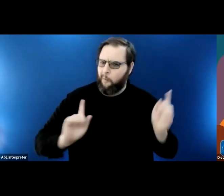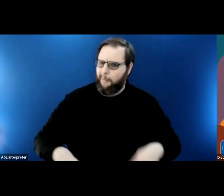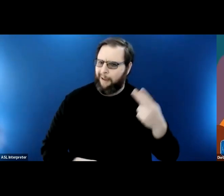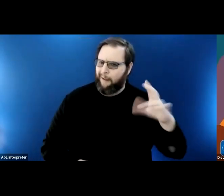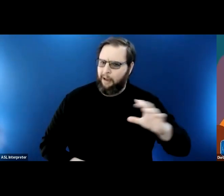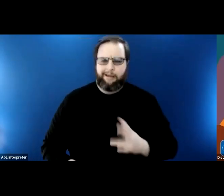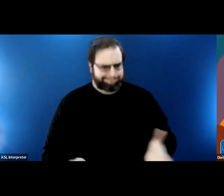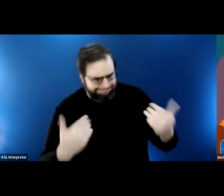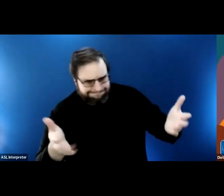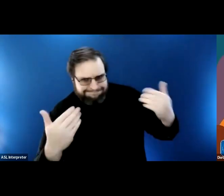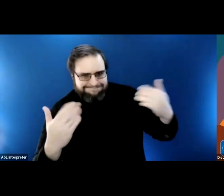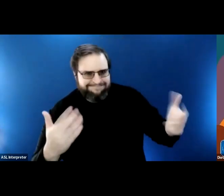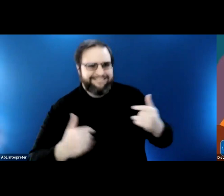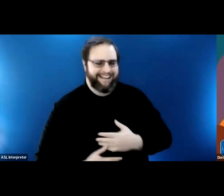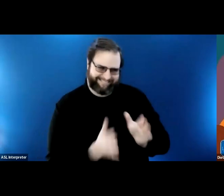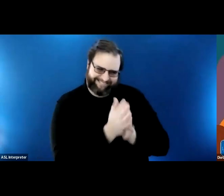them coming.